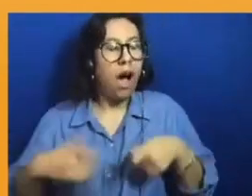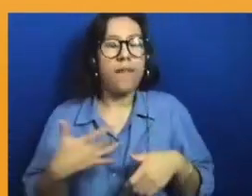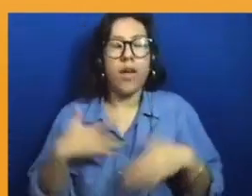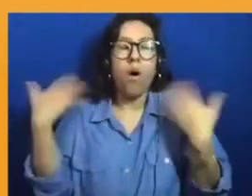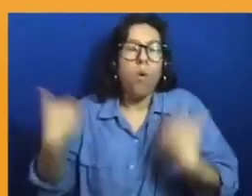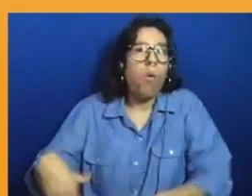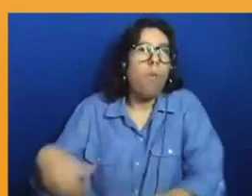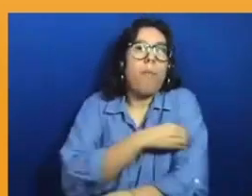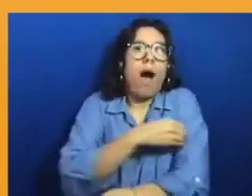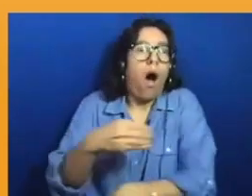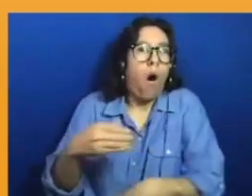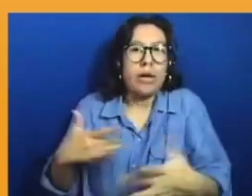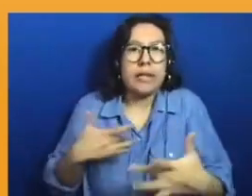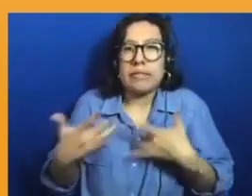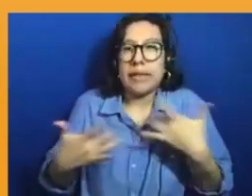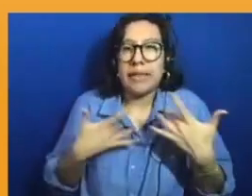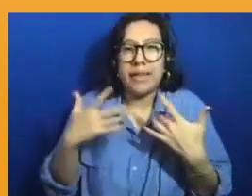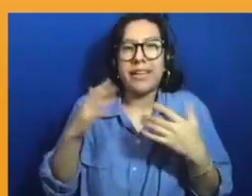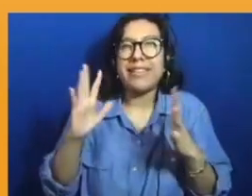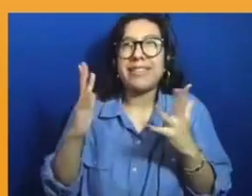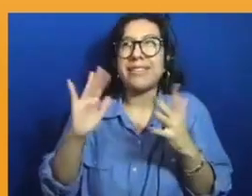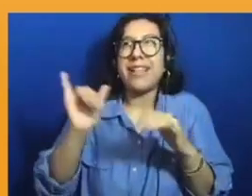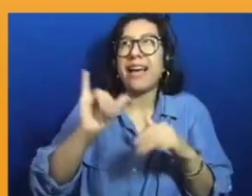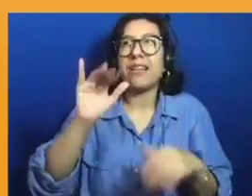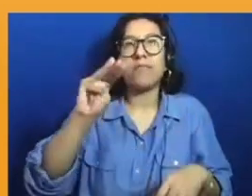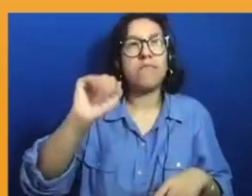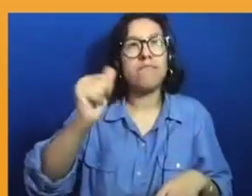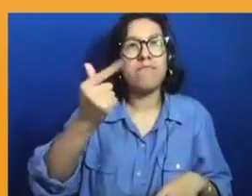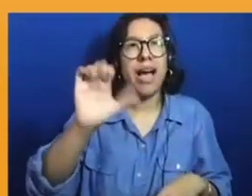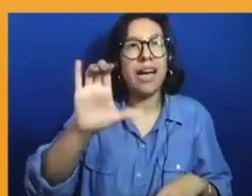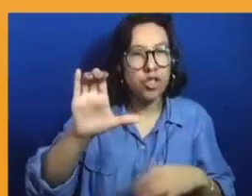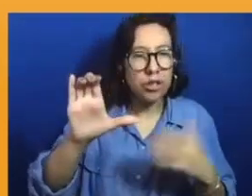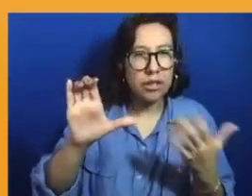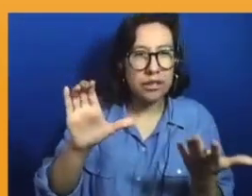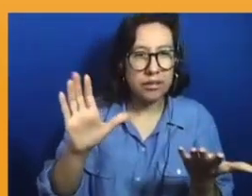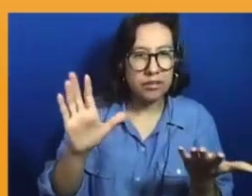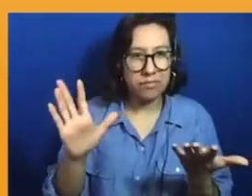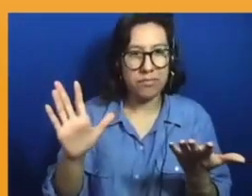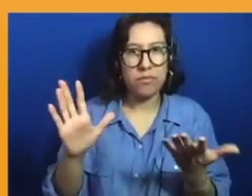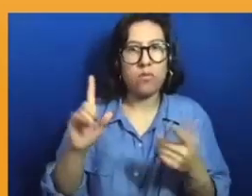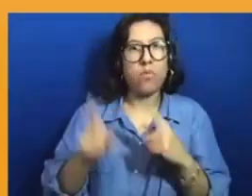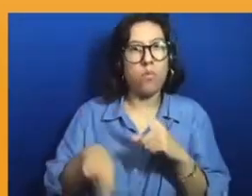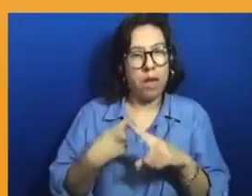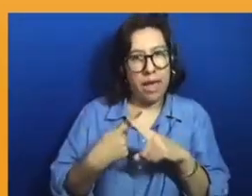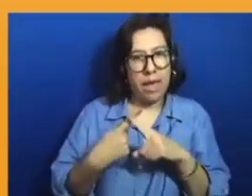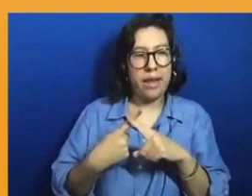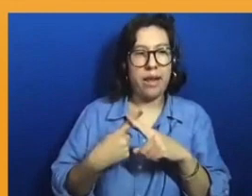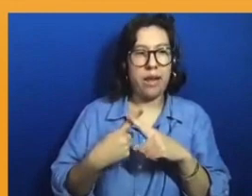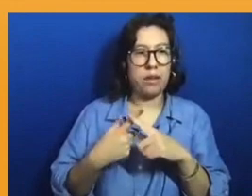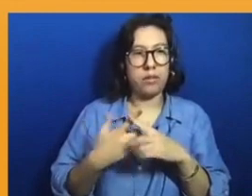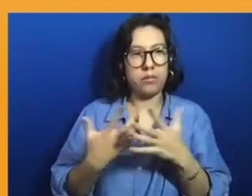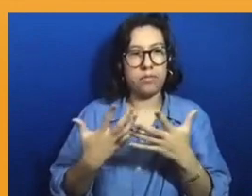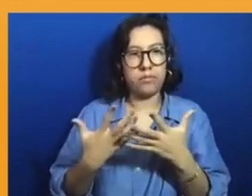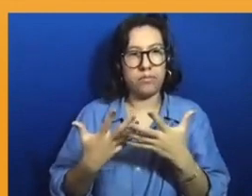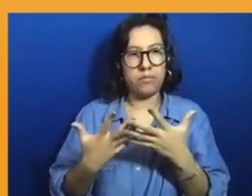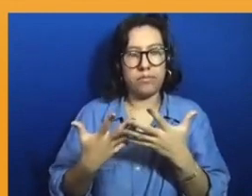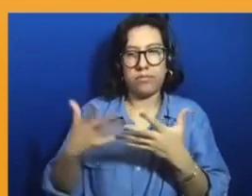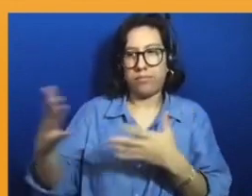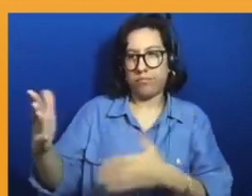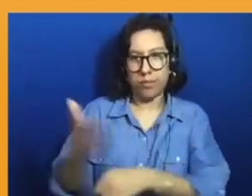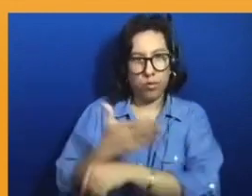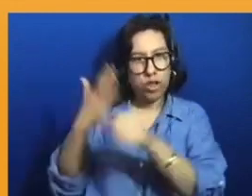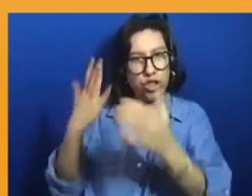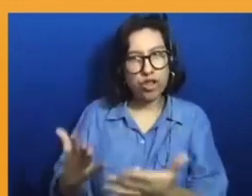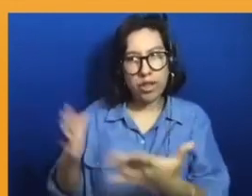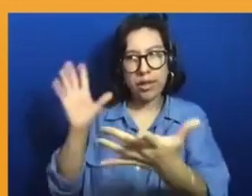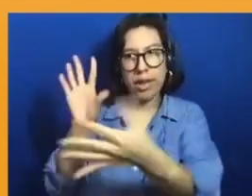it's an inexplicable type of magic that happens when you connect to your, you know, instrumentalists and